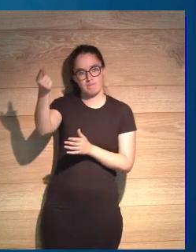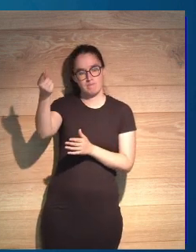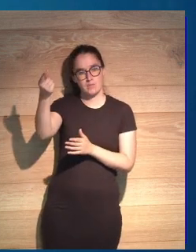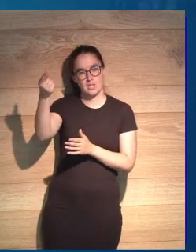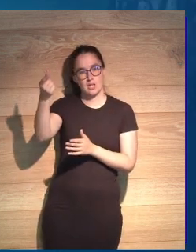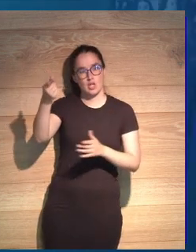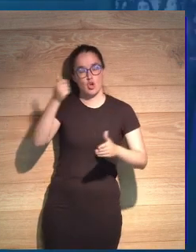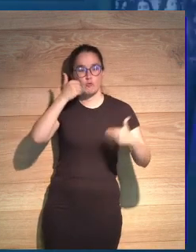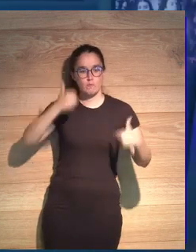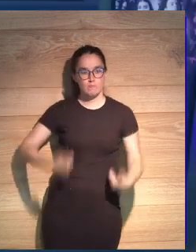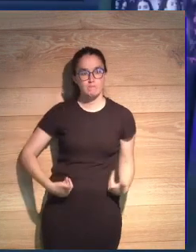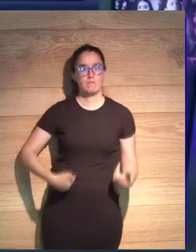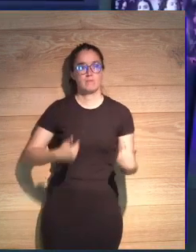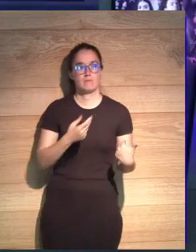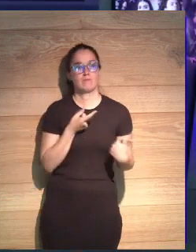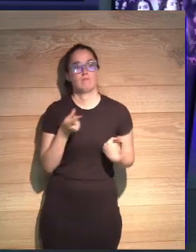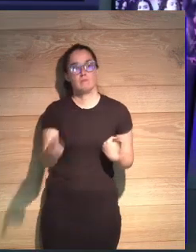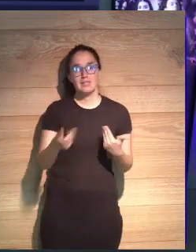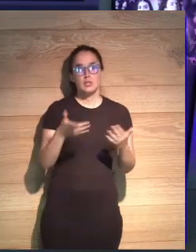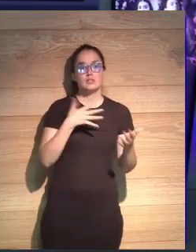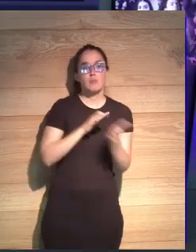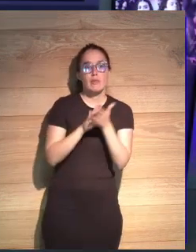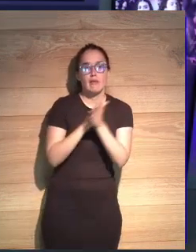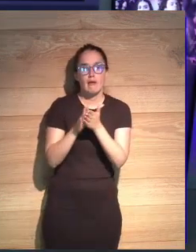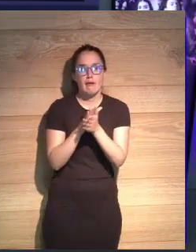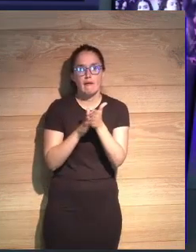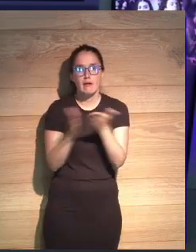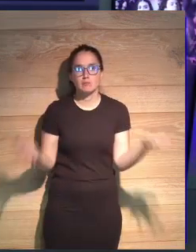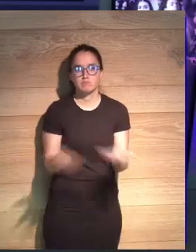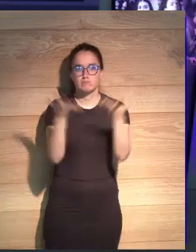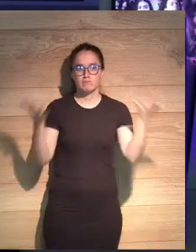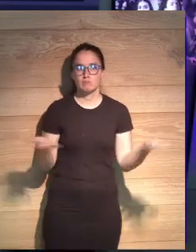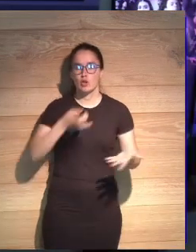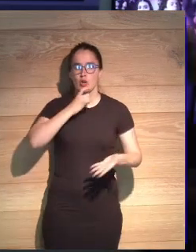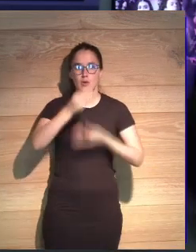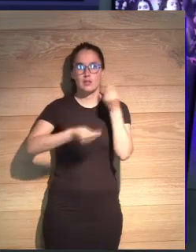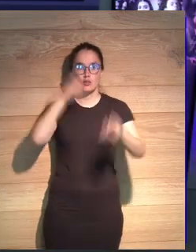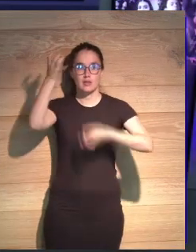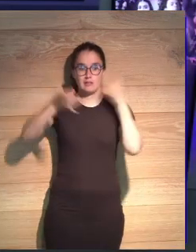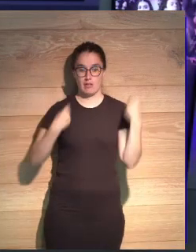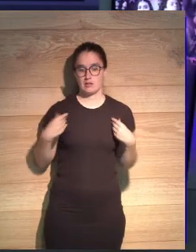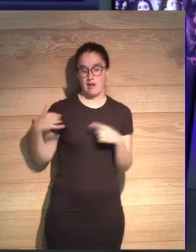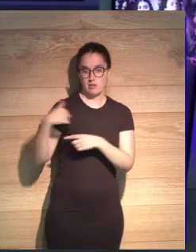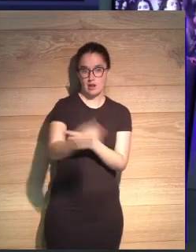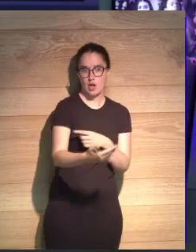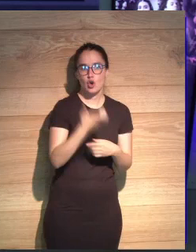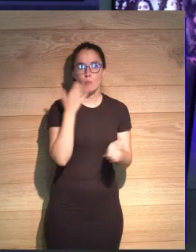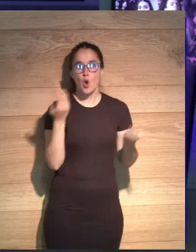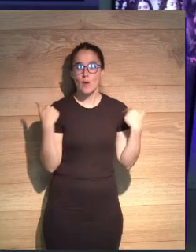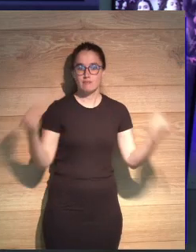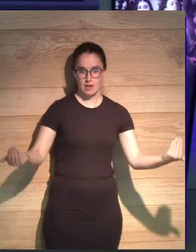And patients that have cognitive impairment in multiple sclerosis, they can